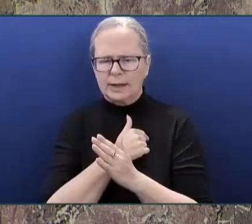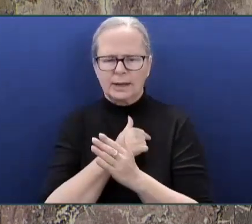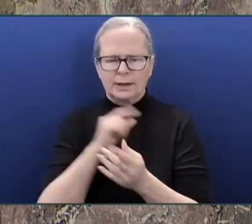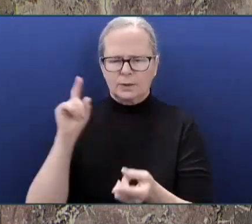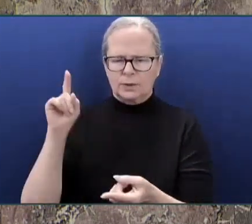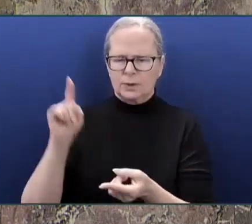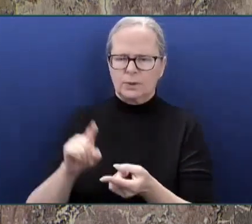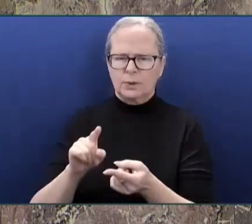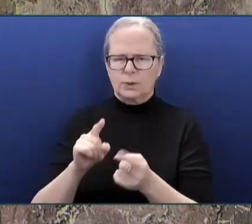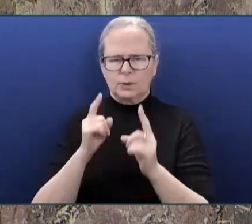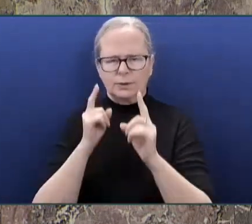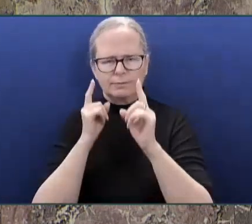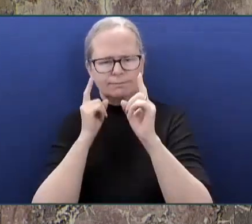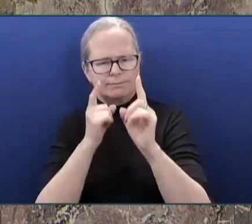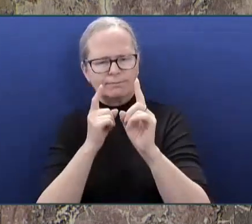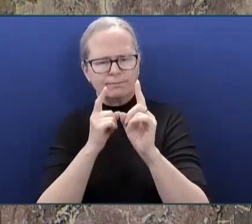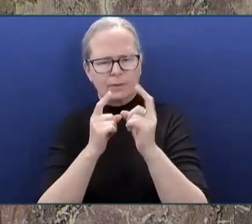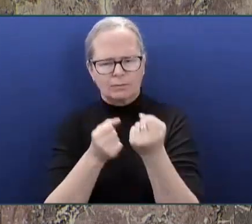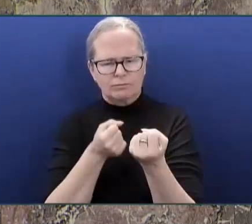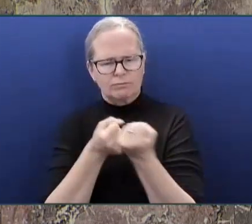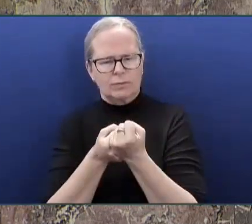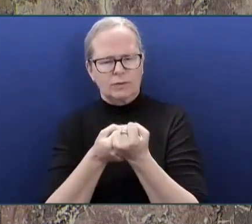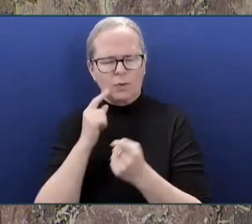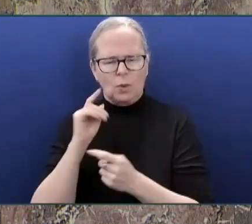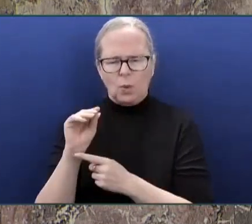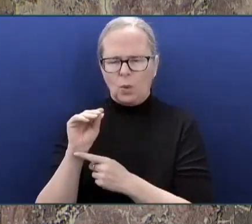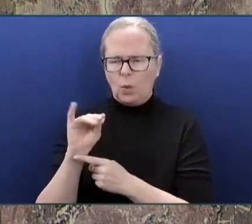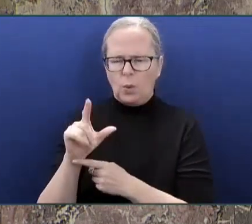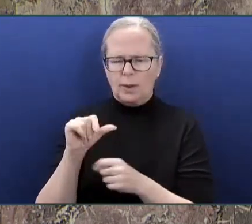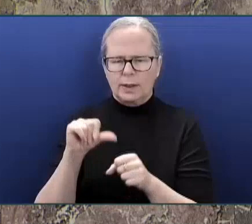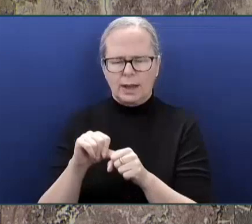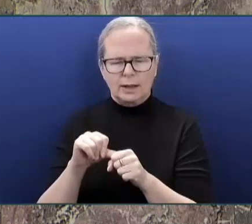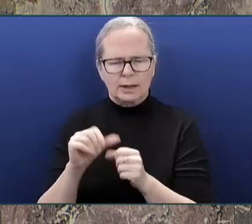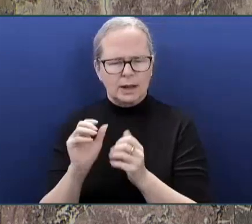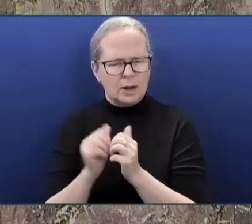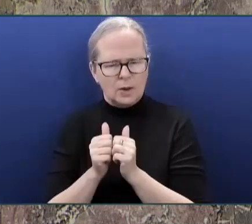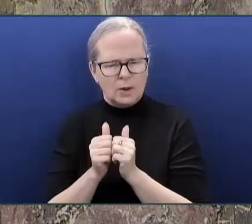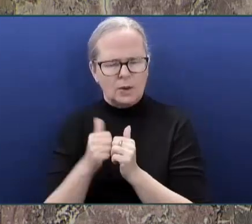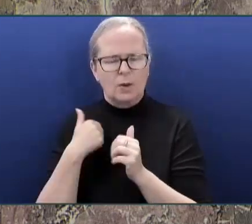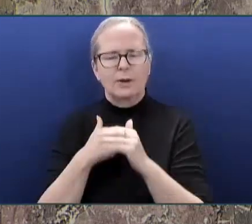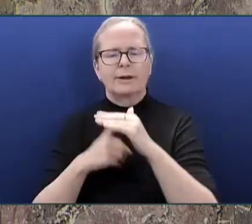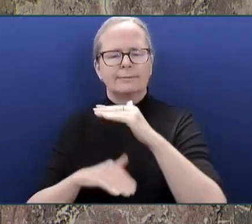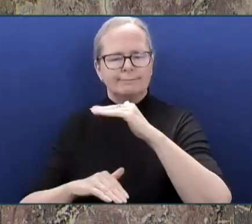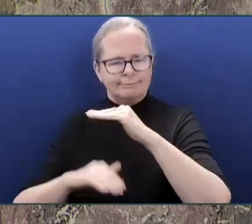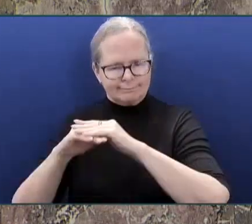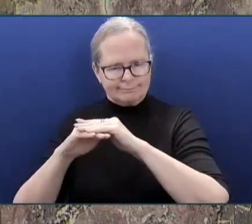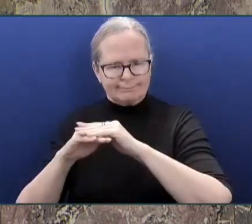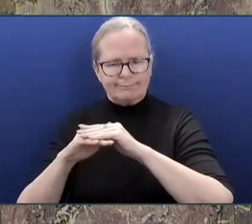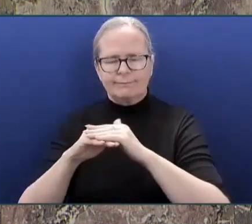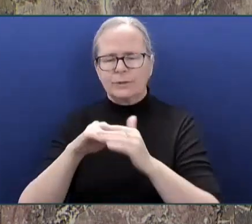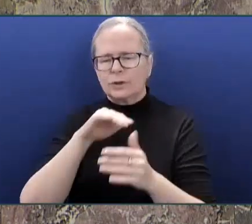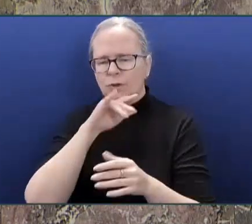a regulatory cap on emissions to achieve our sectoral target for